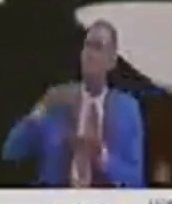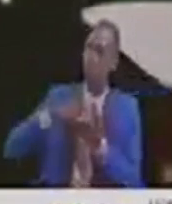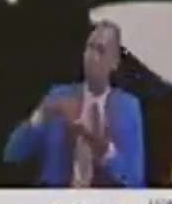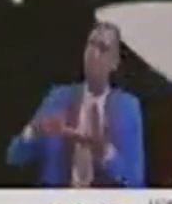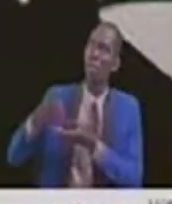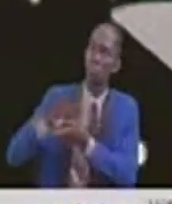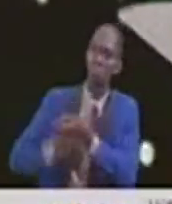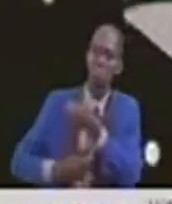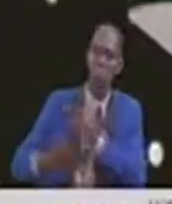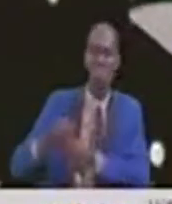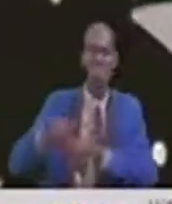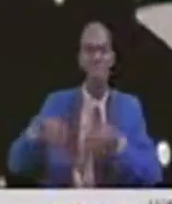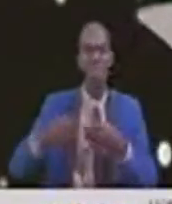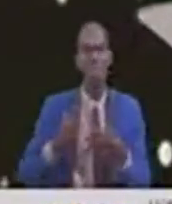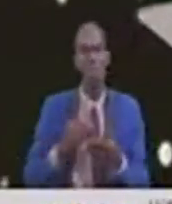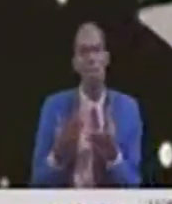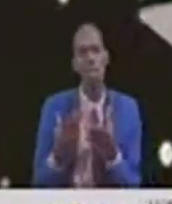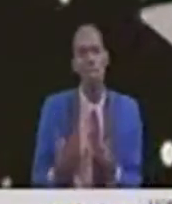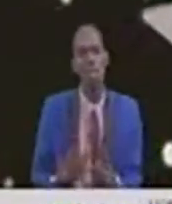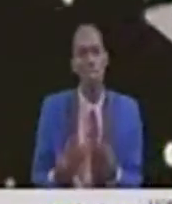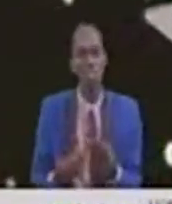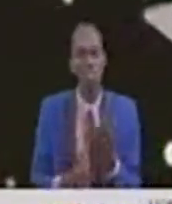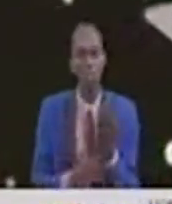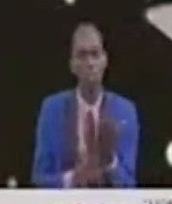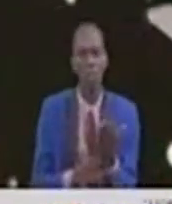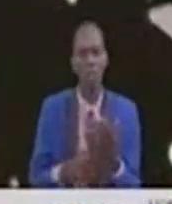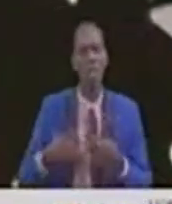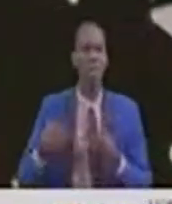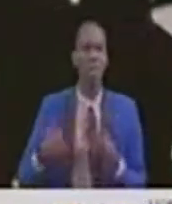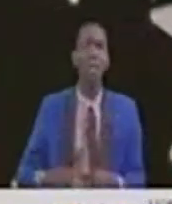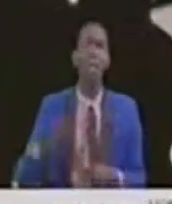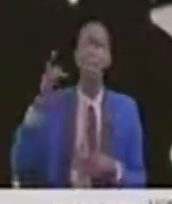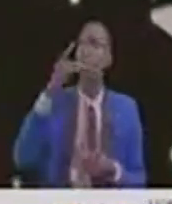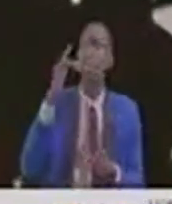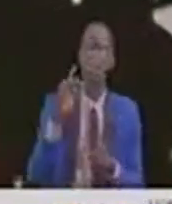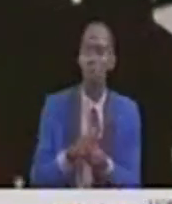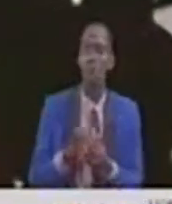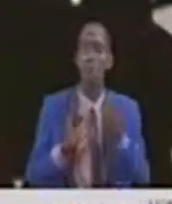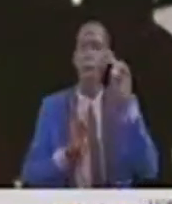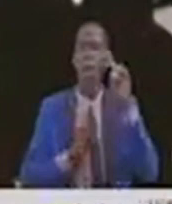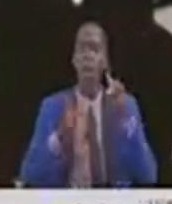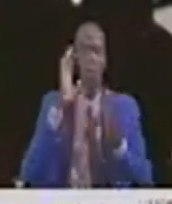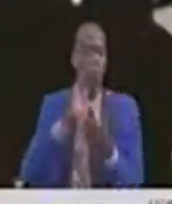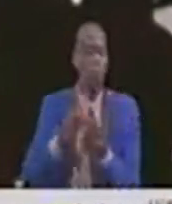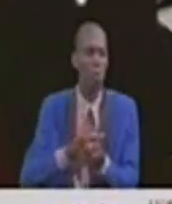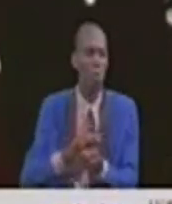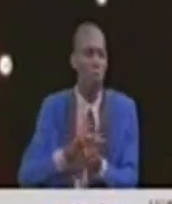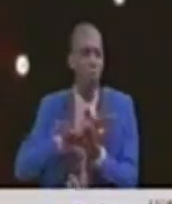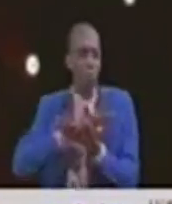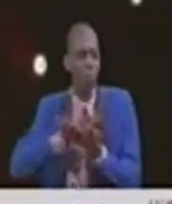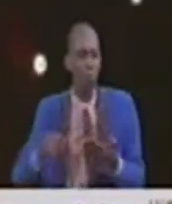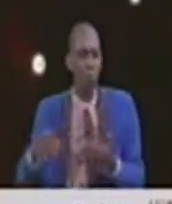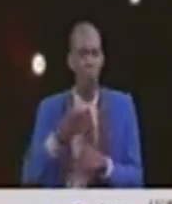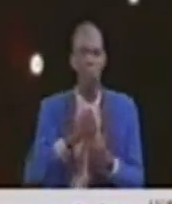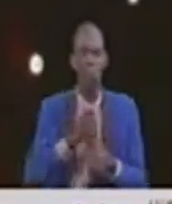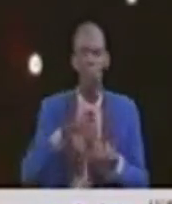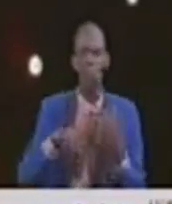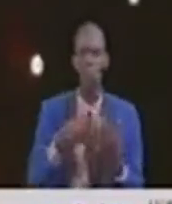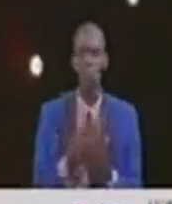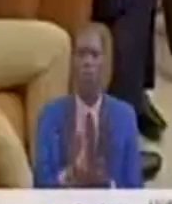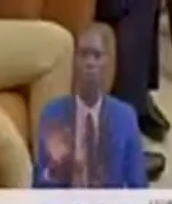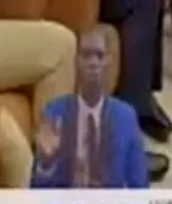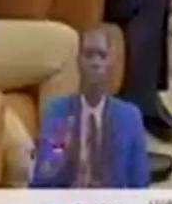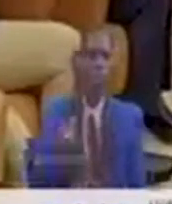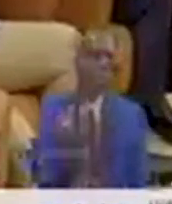God that calls us and he says, I will cleanse you, I will wash you from all your filthiness, and I will take the